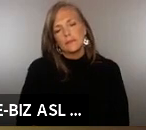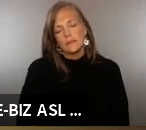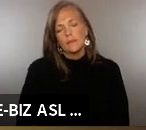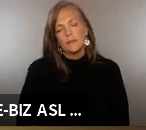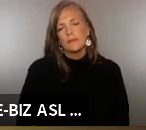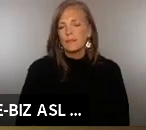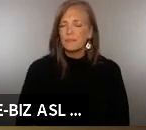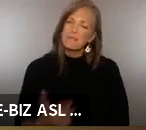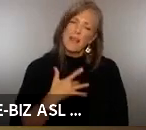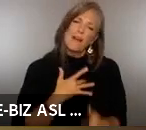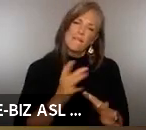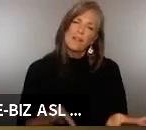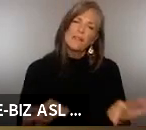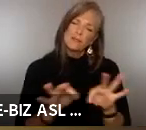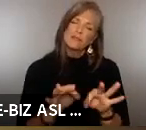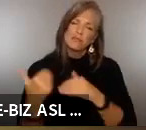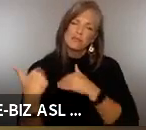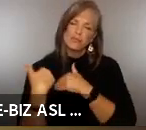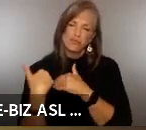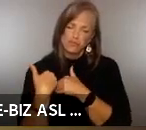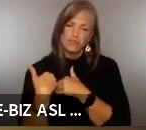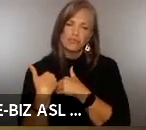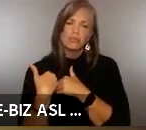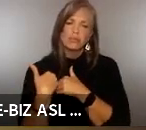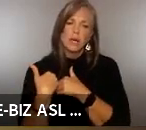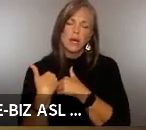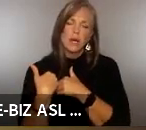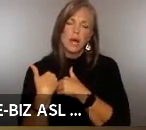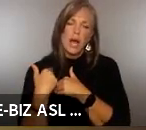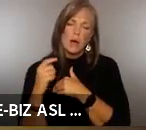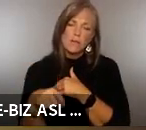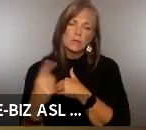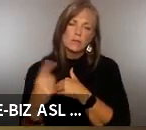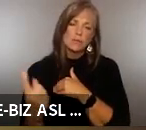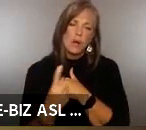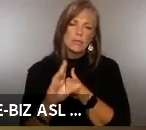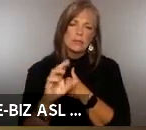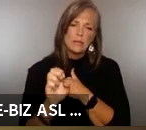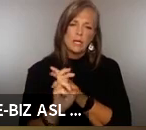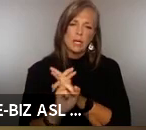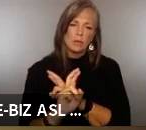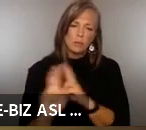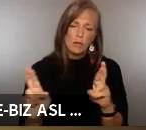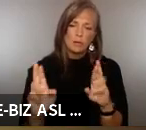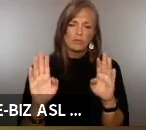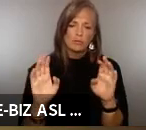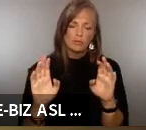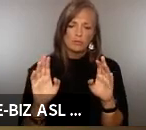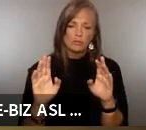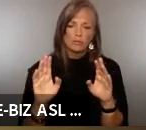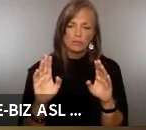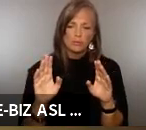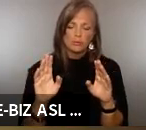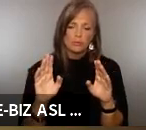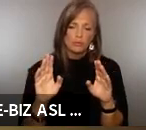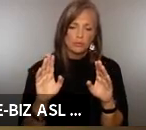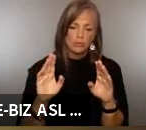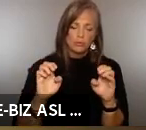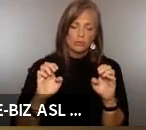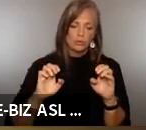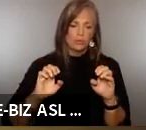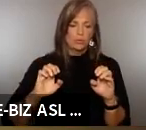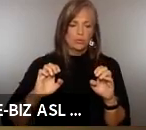I feel it's a duty and responsibility, and also we need to always be prepared to be in shape. This about the